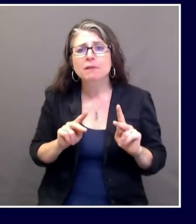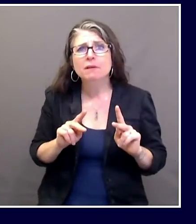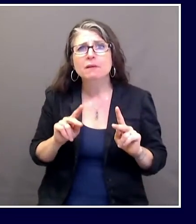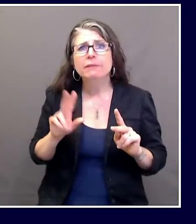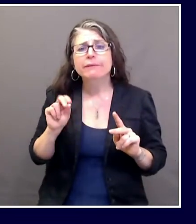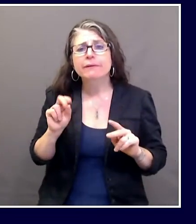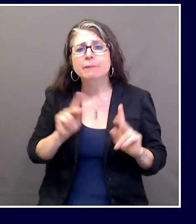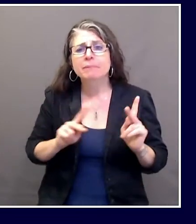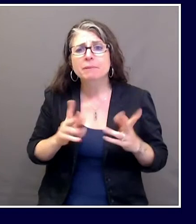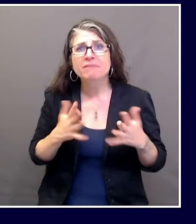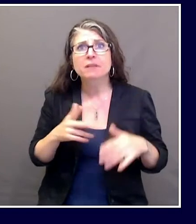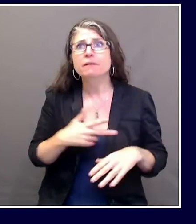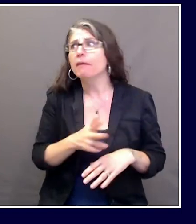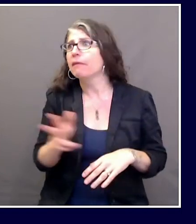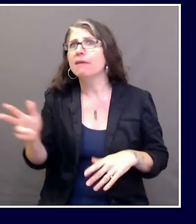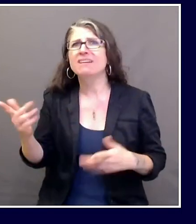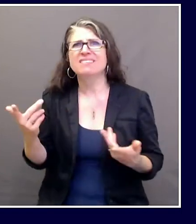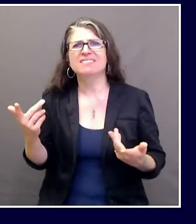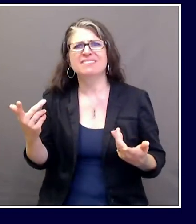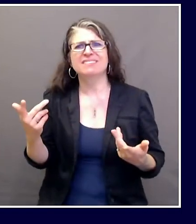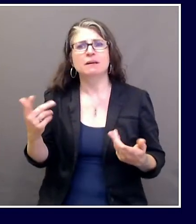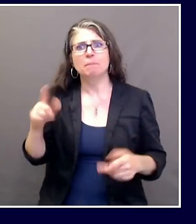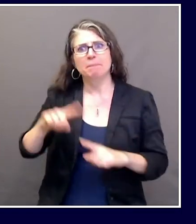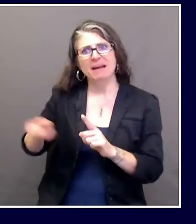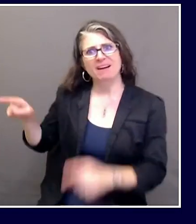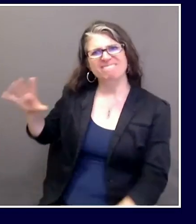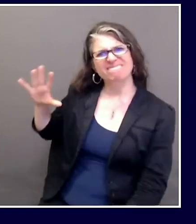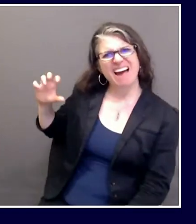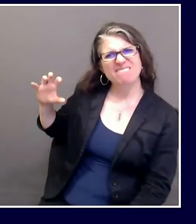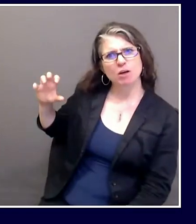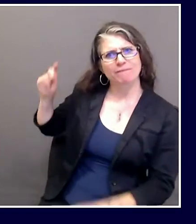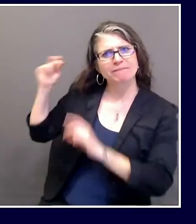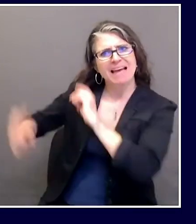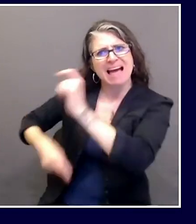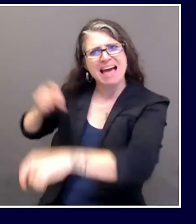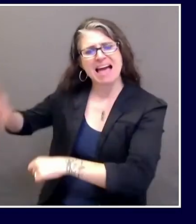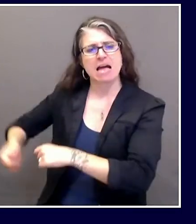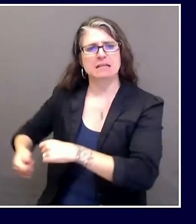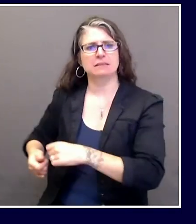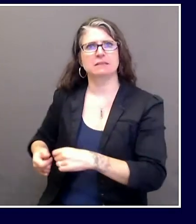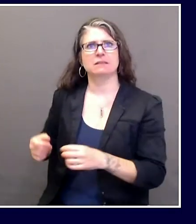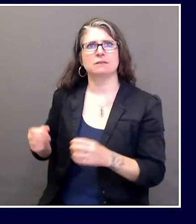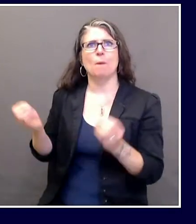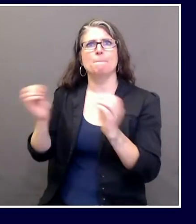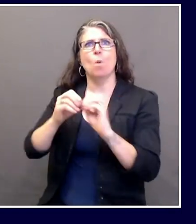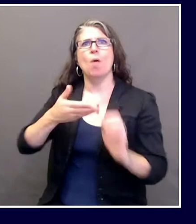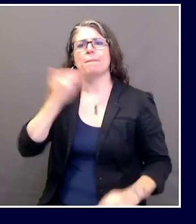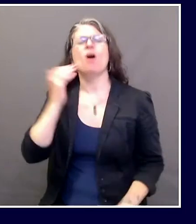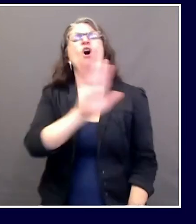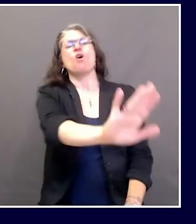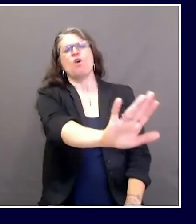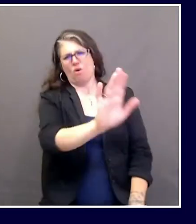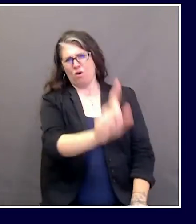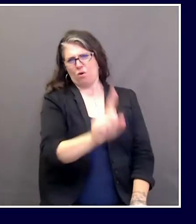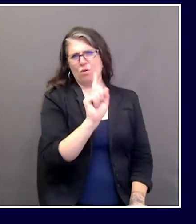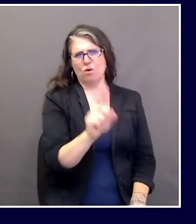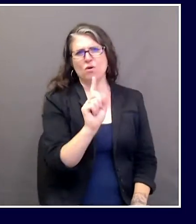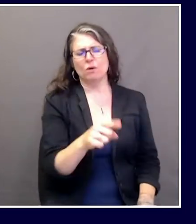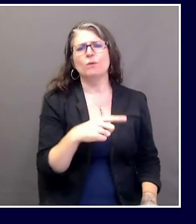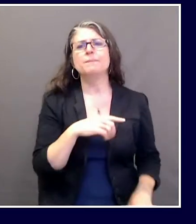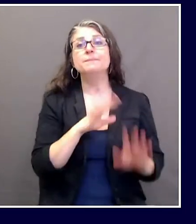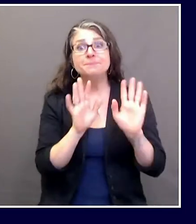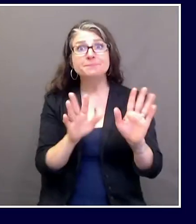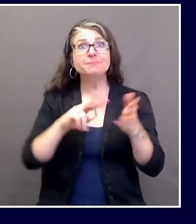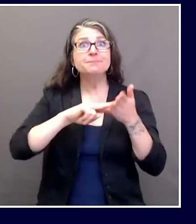than dozens. I think I'm understanding. It's bringing up the areas that are already at the 60 and 70%, getting them